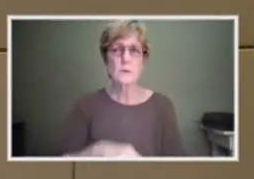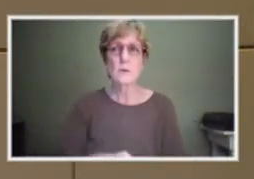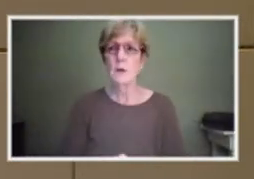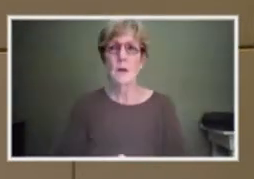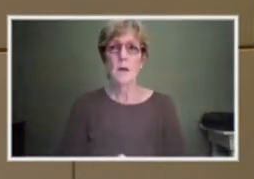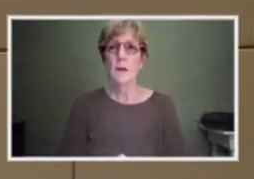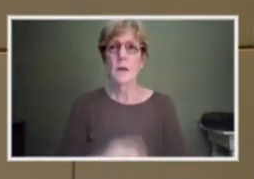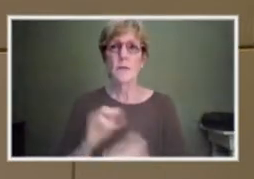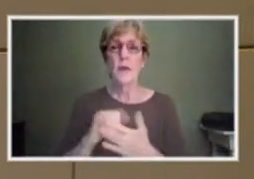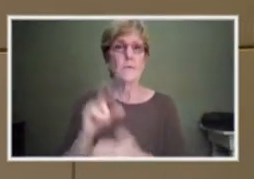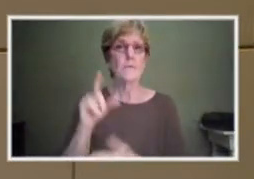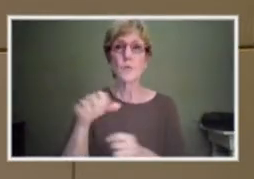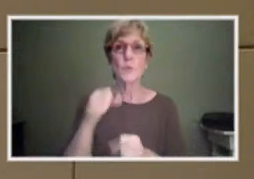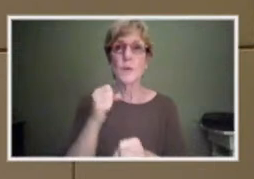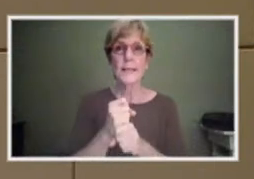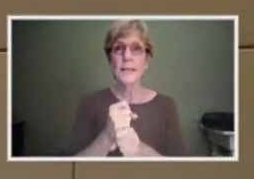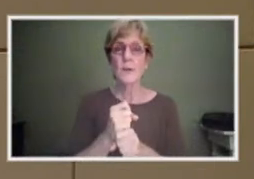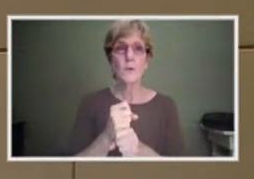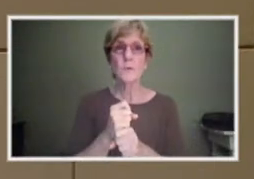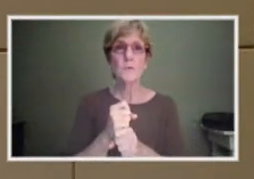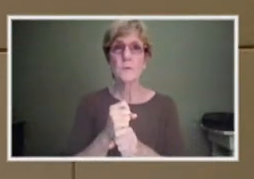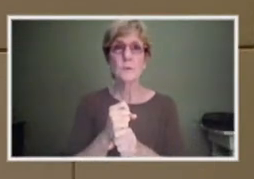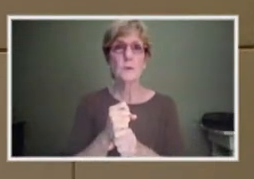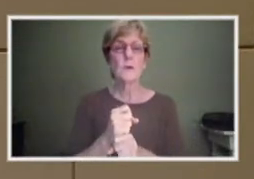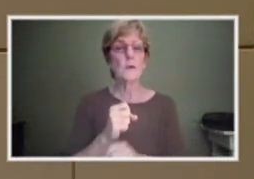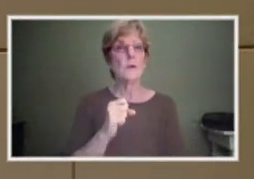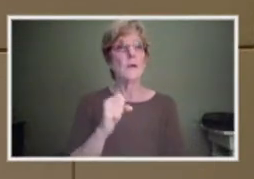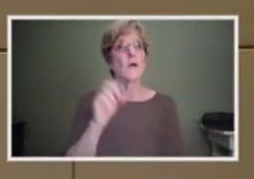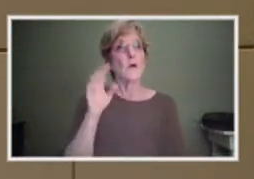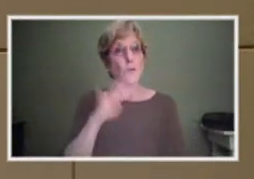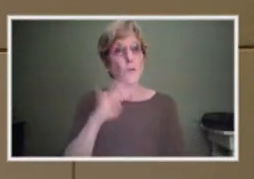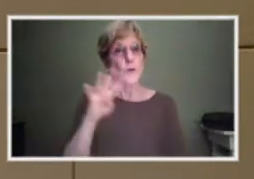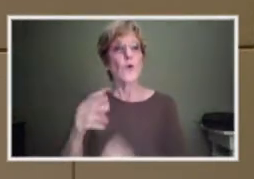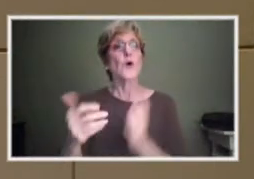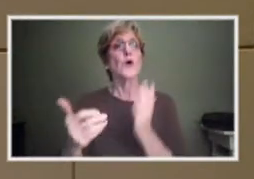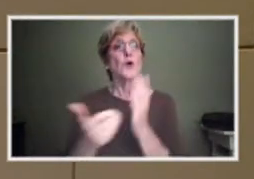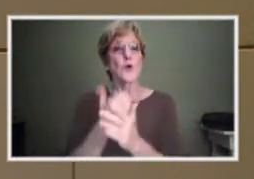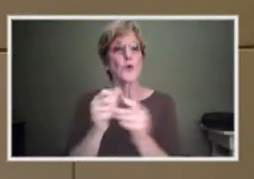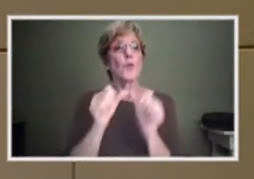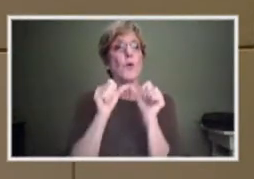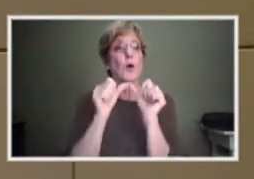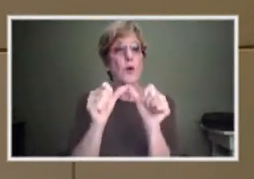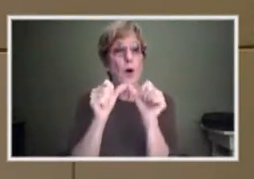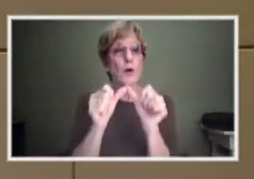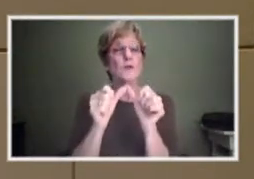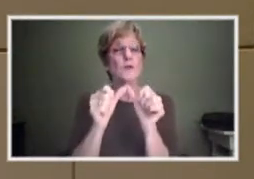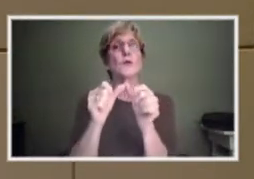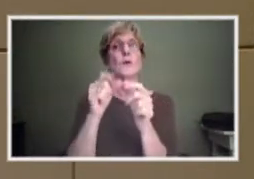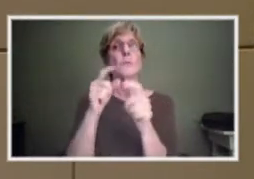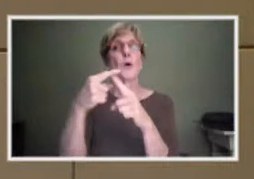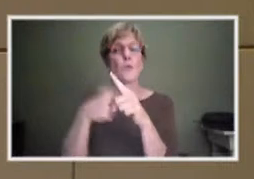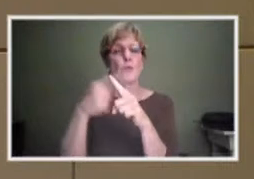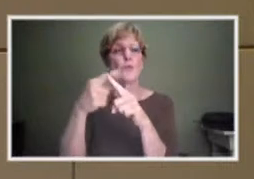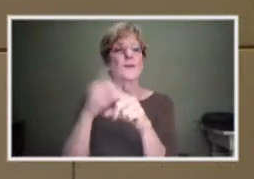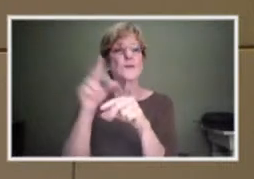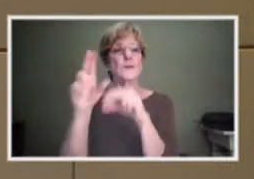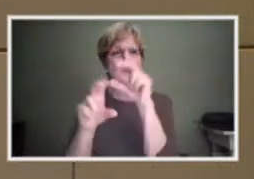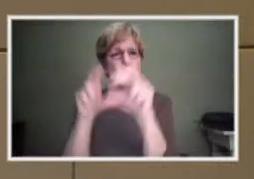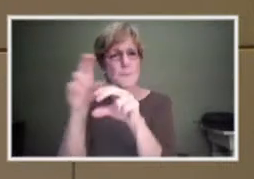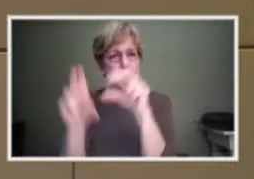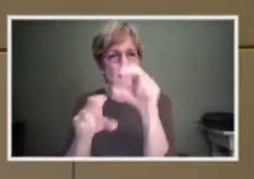for 20 years this will provide 44 new long-term rental subsidies for households earning 30% and